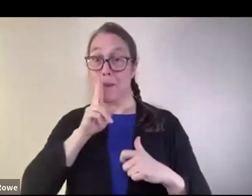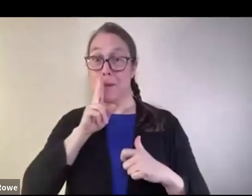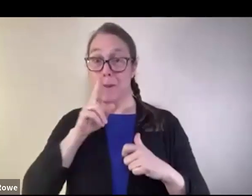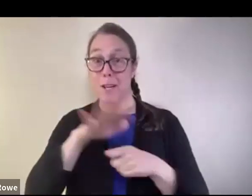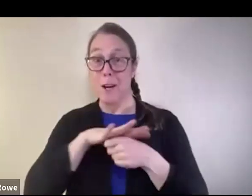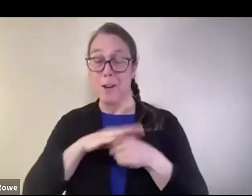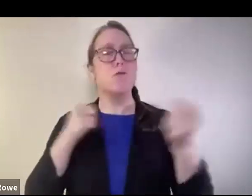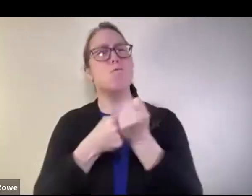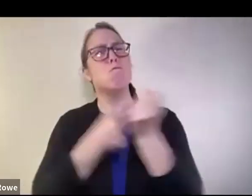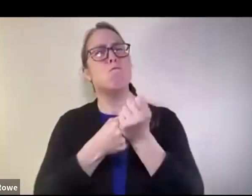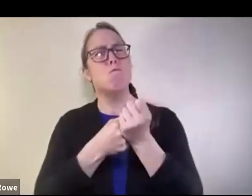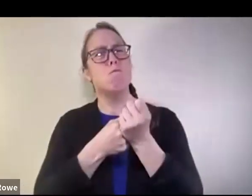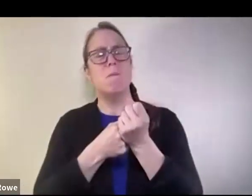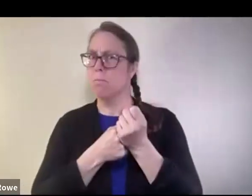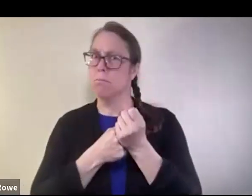supportive.